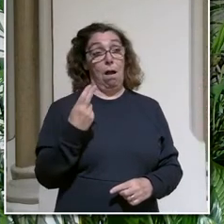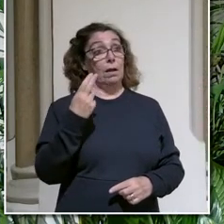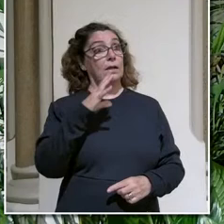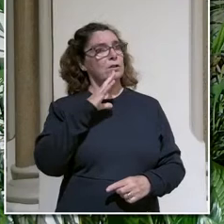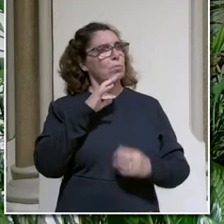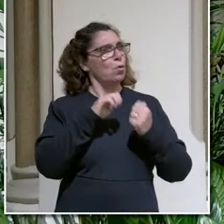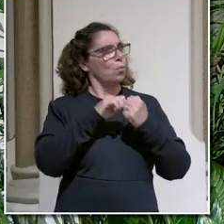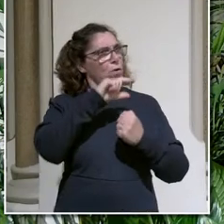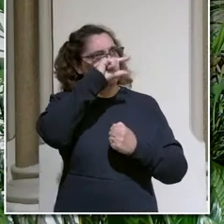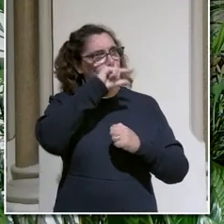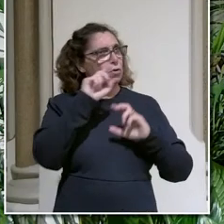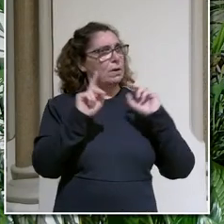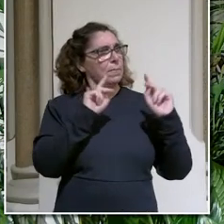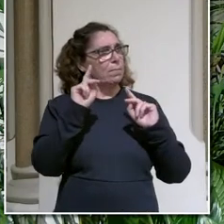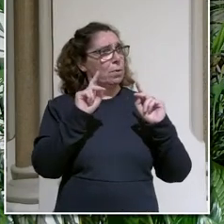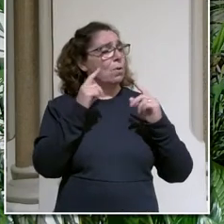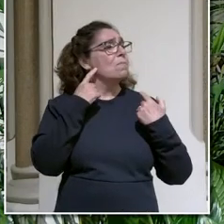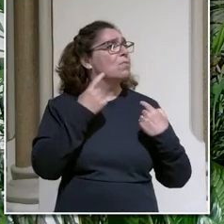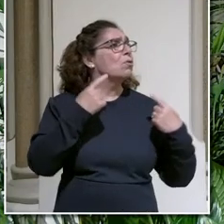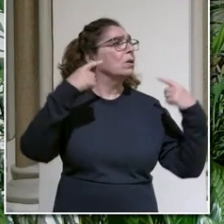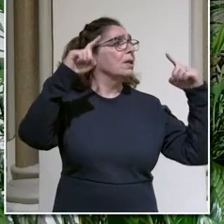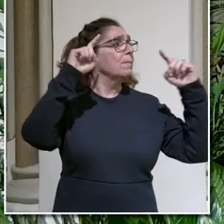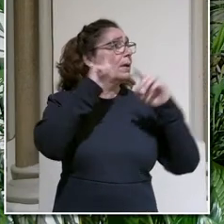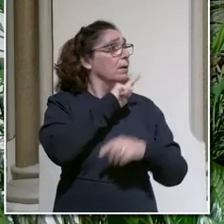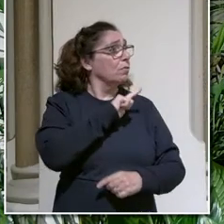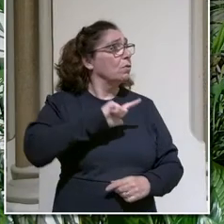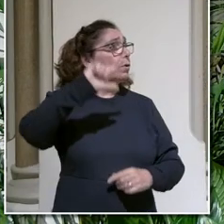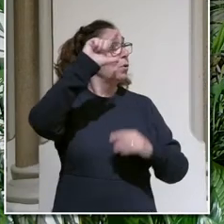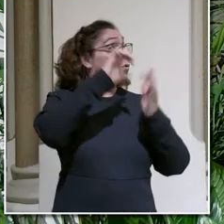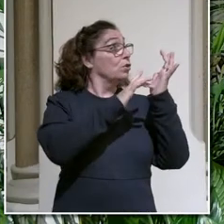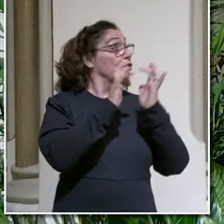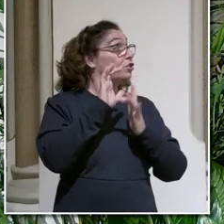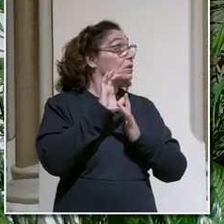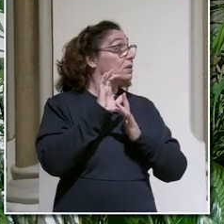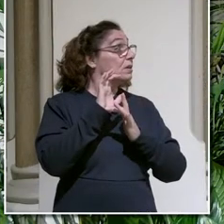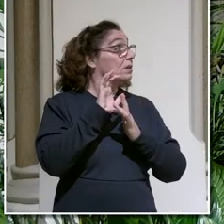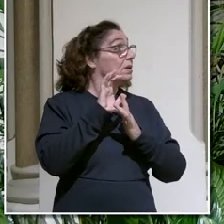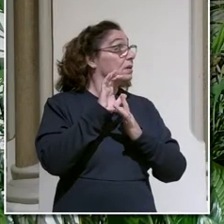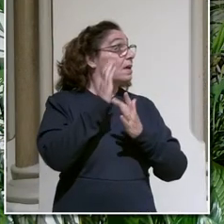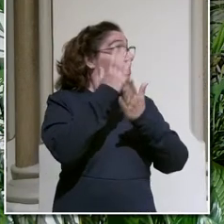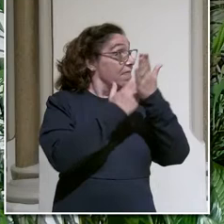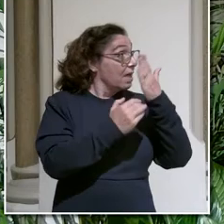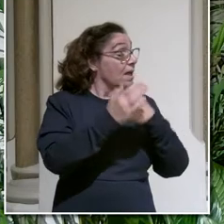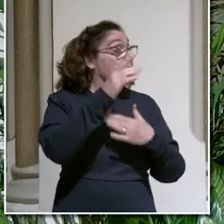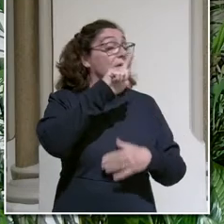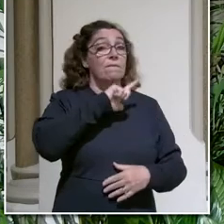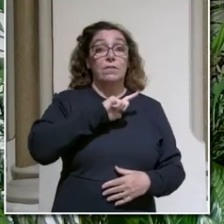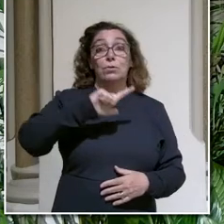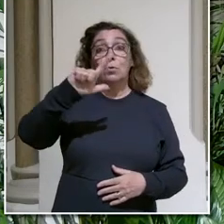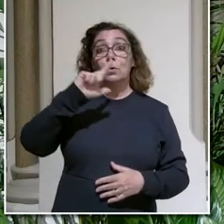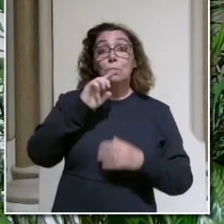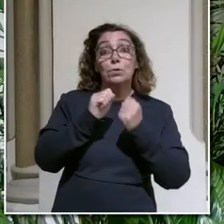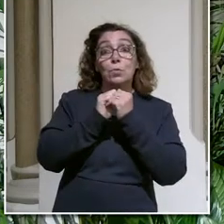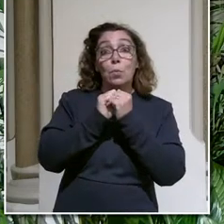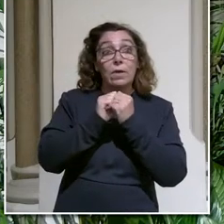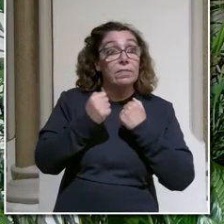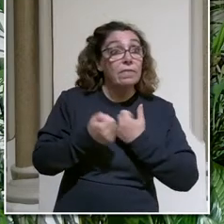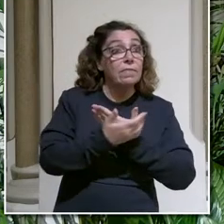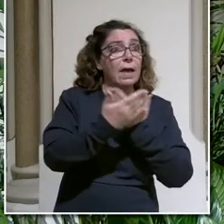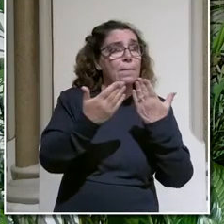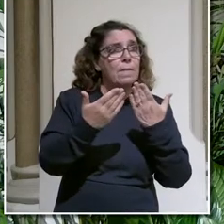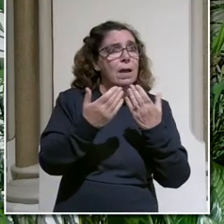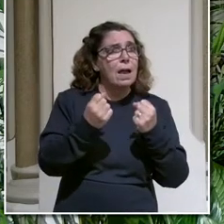well, proclaiming the Lord Jesus. The hand of the Lord was with them, and a great number